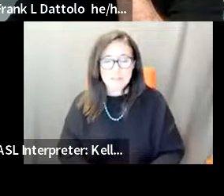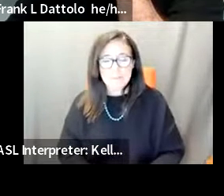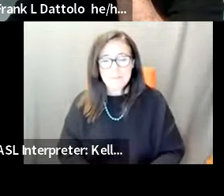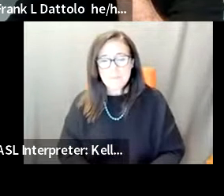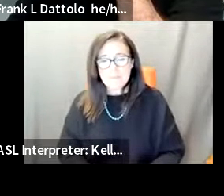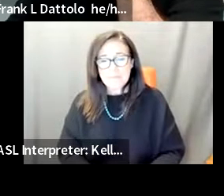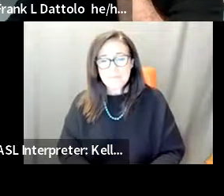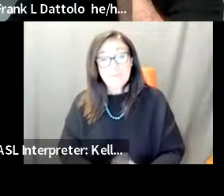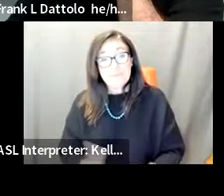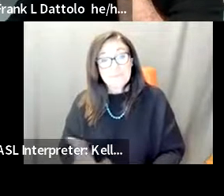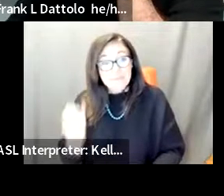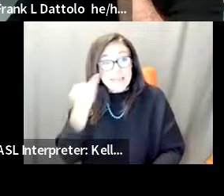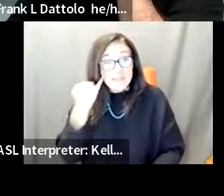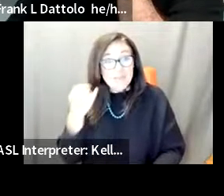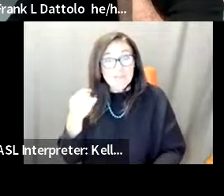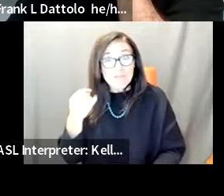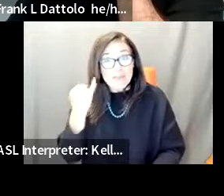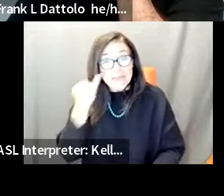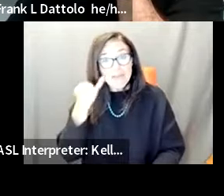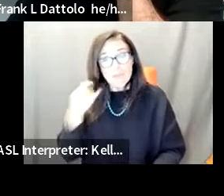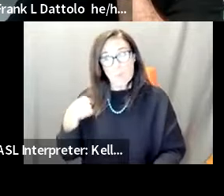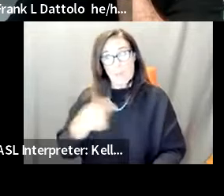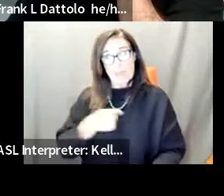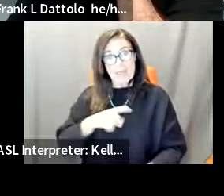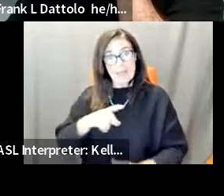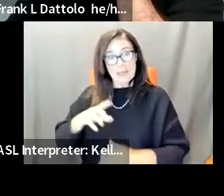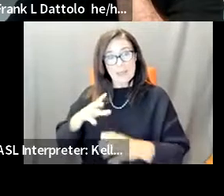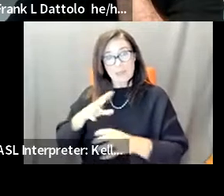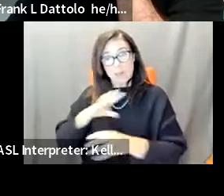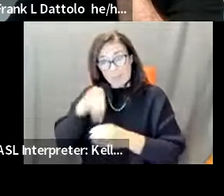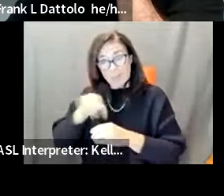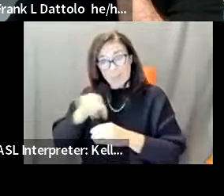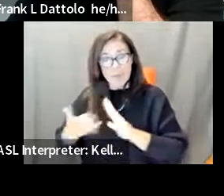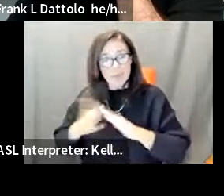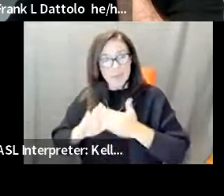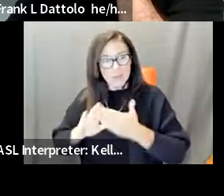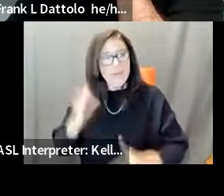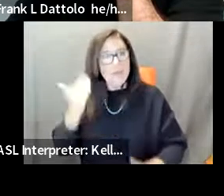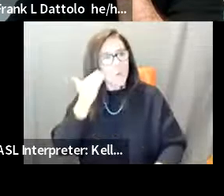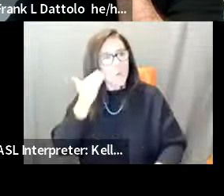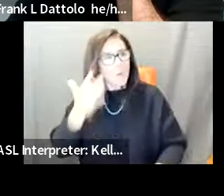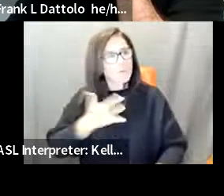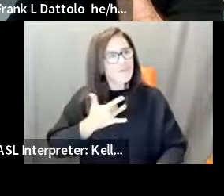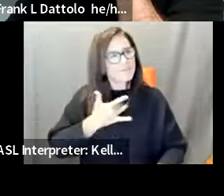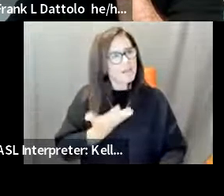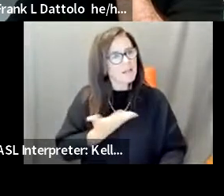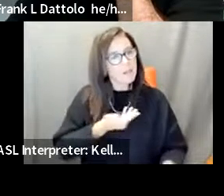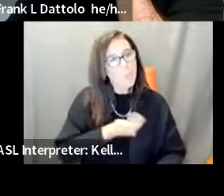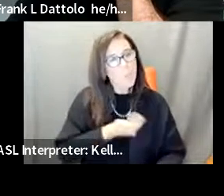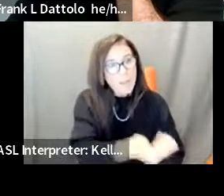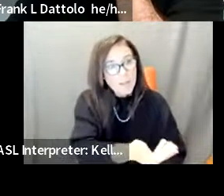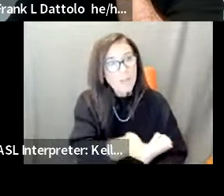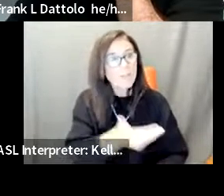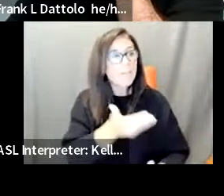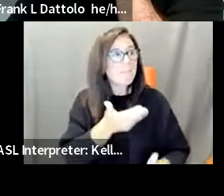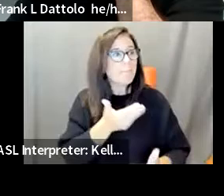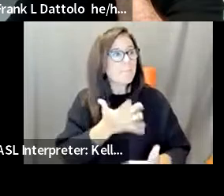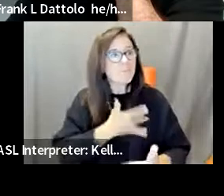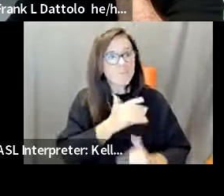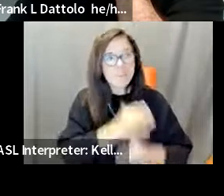is a welcoming space, like Tina mentioned, having those focus groups, maybe the ADA